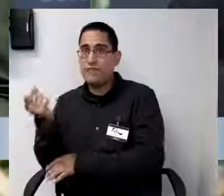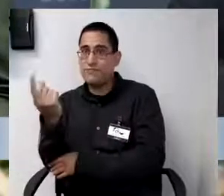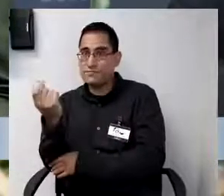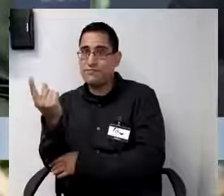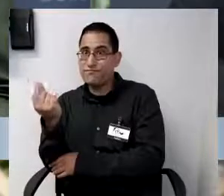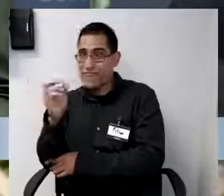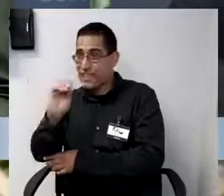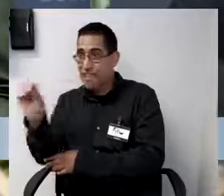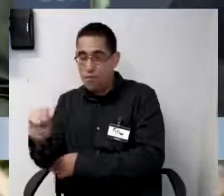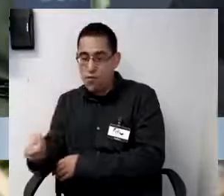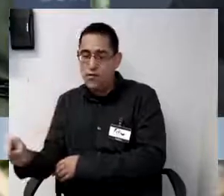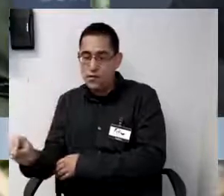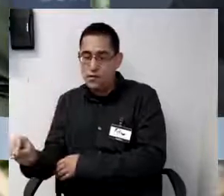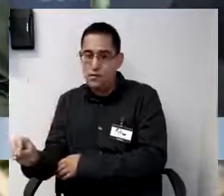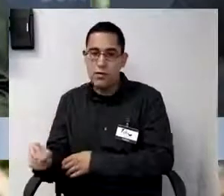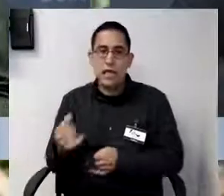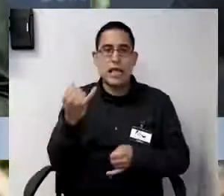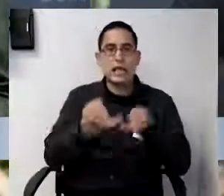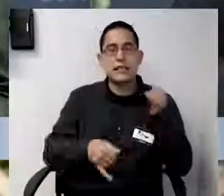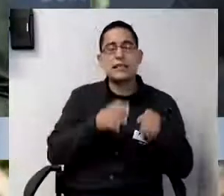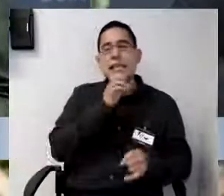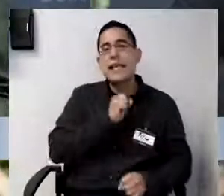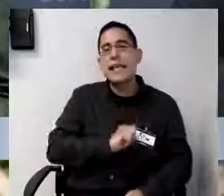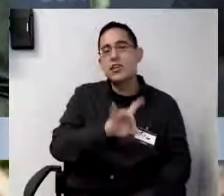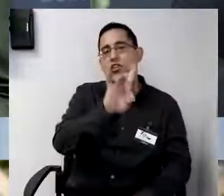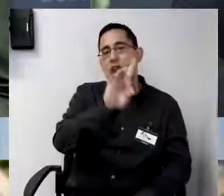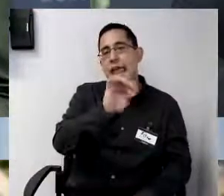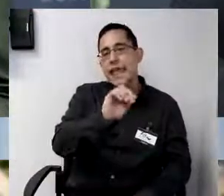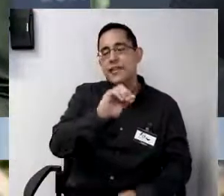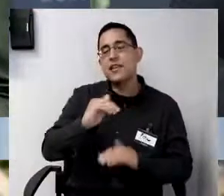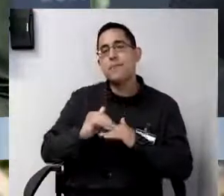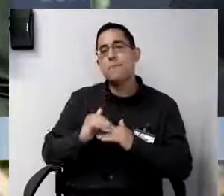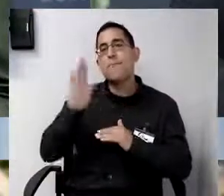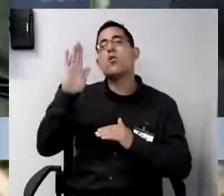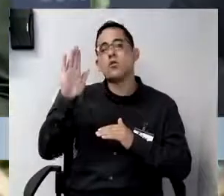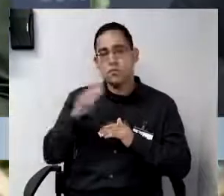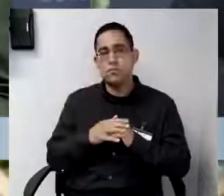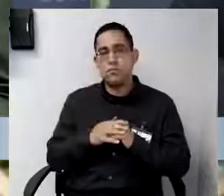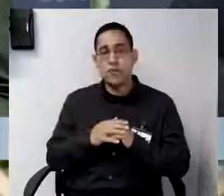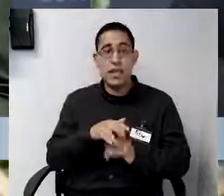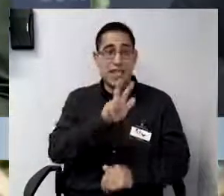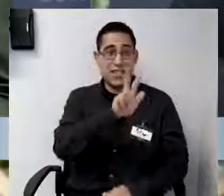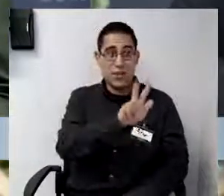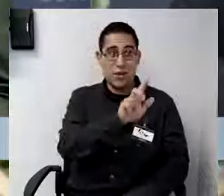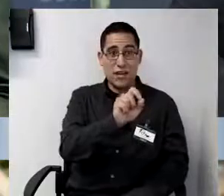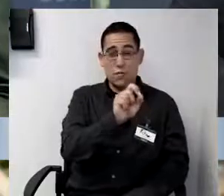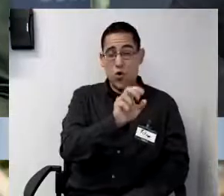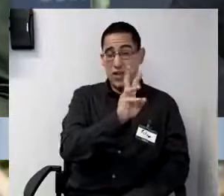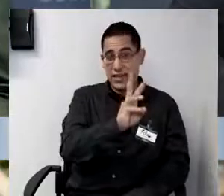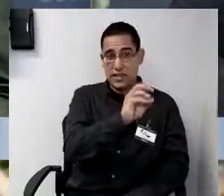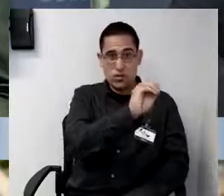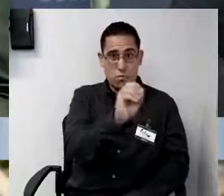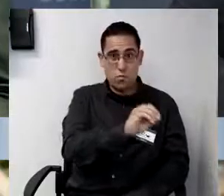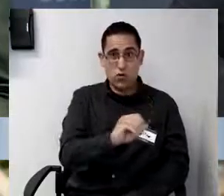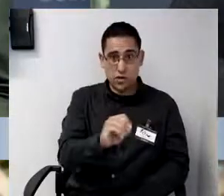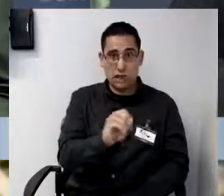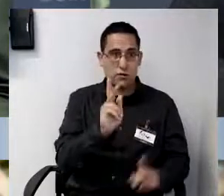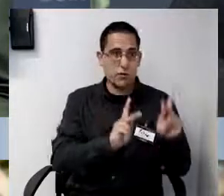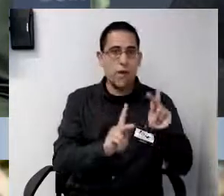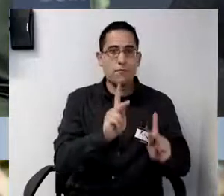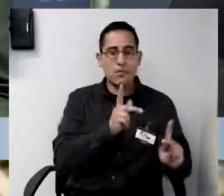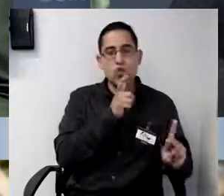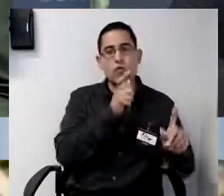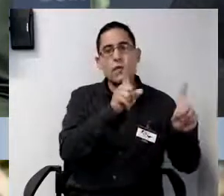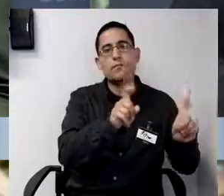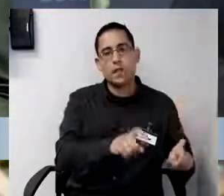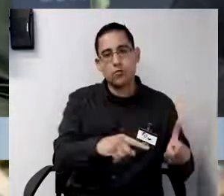And then lastly, 80 plus years old. Only 3.6% of the positive cases